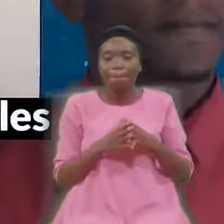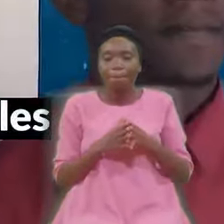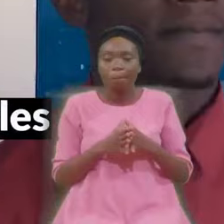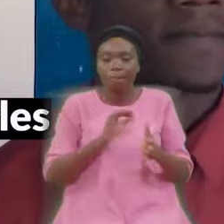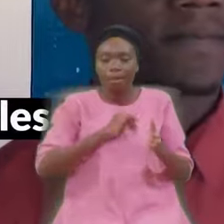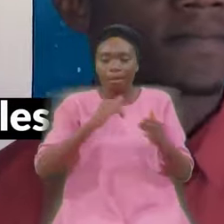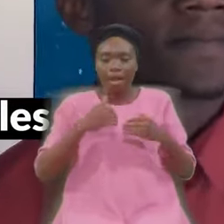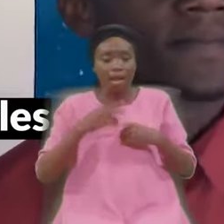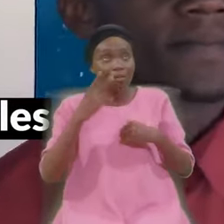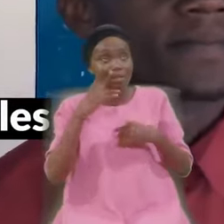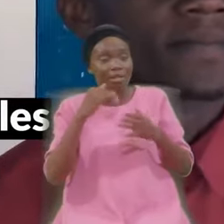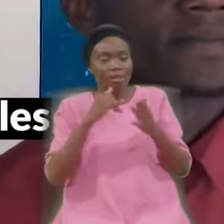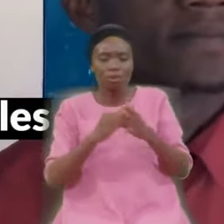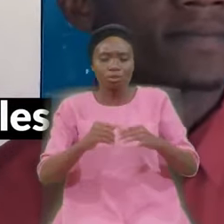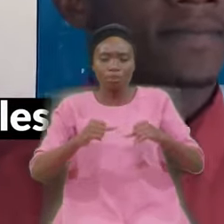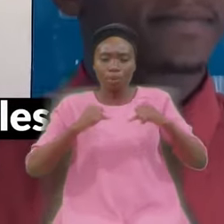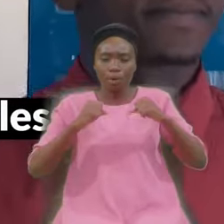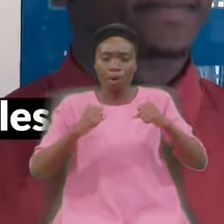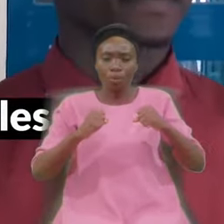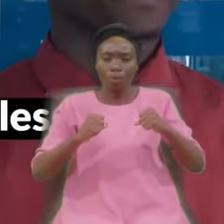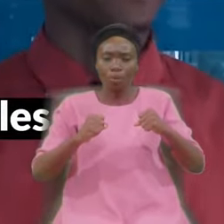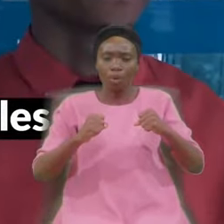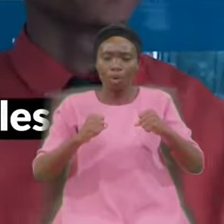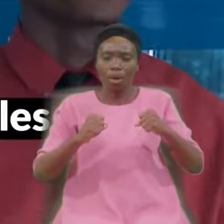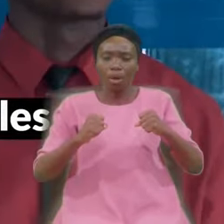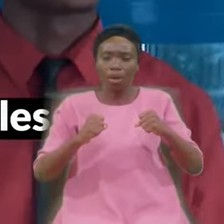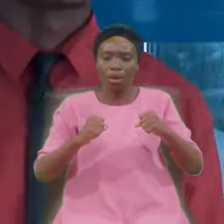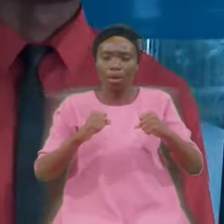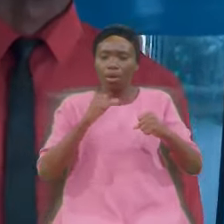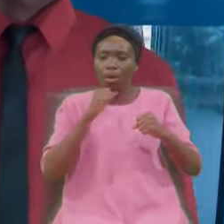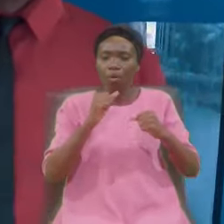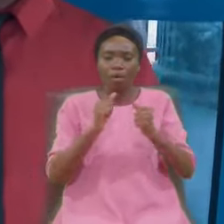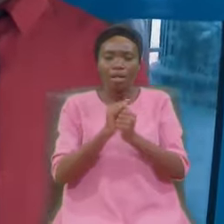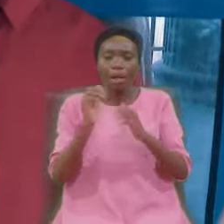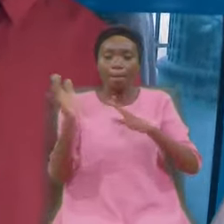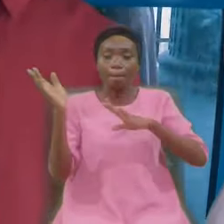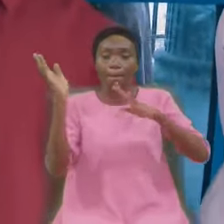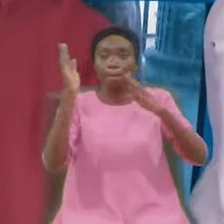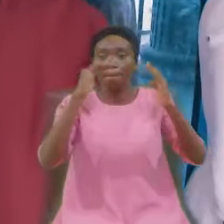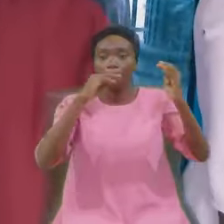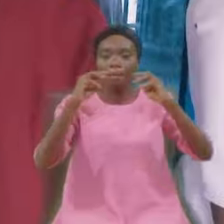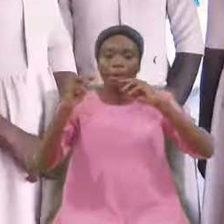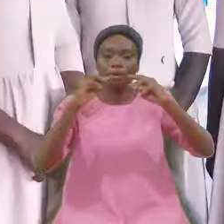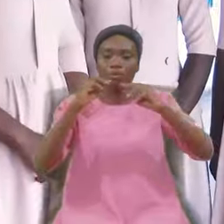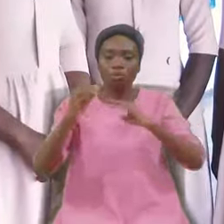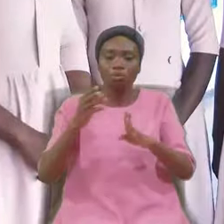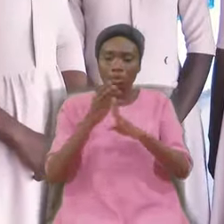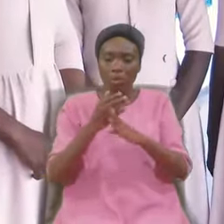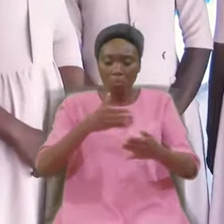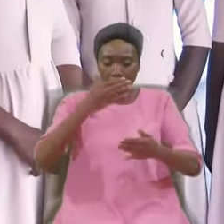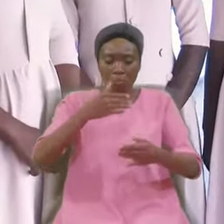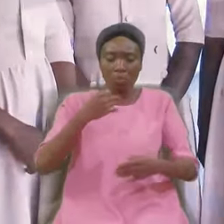I've seen its power unravel battles right in front of me.